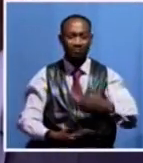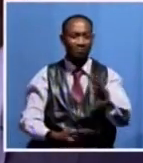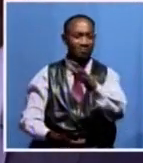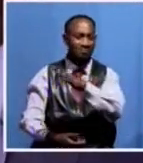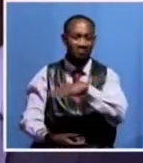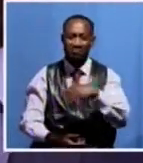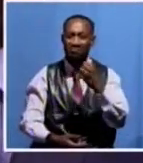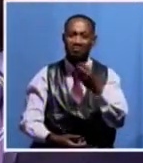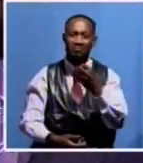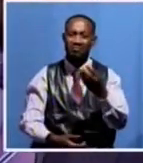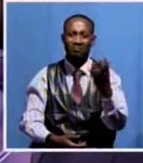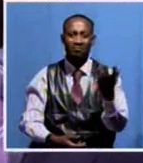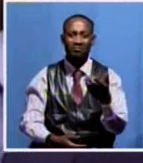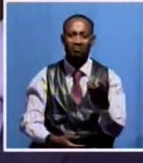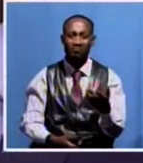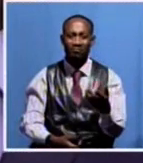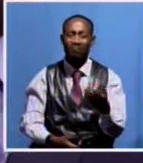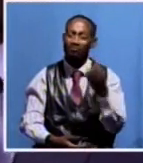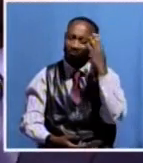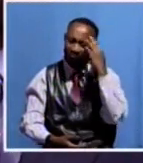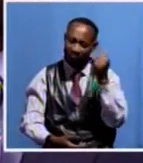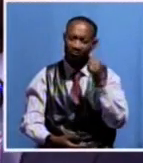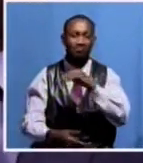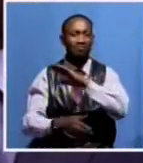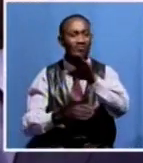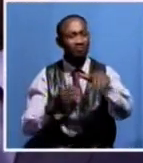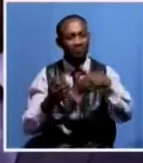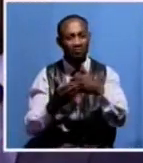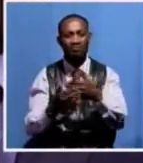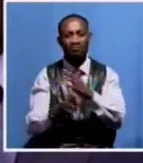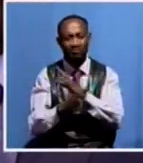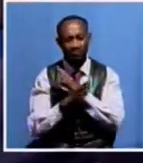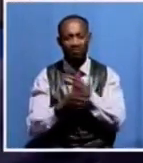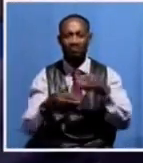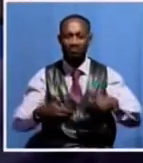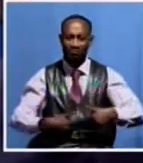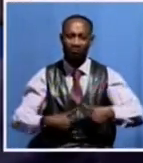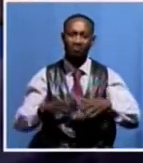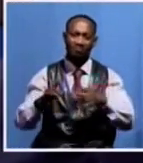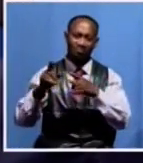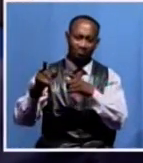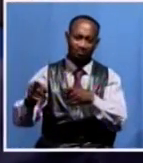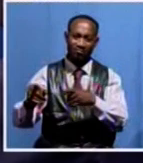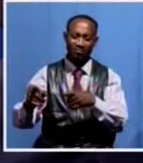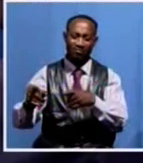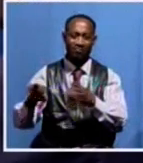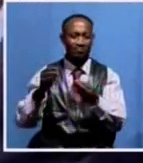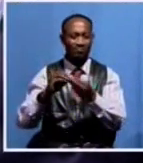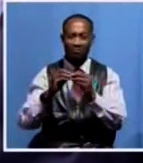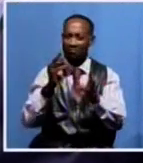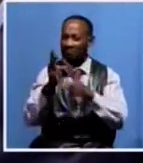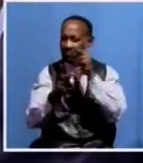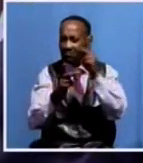there specifically for youth because it's a cross-cutting issue. You won't find any number there with respect to maybe